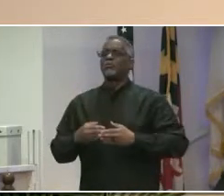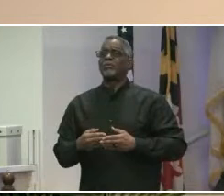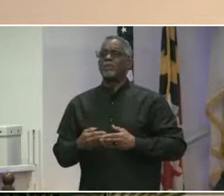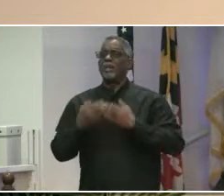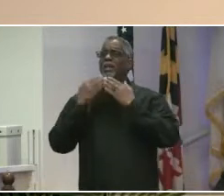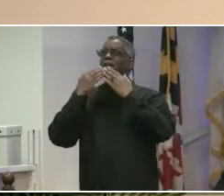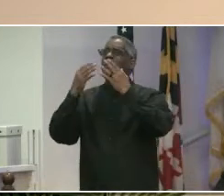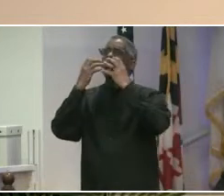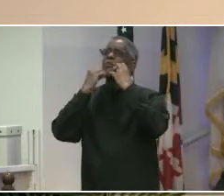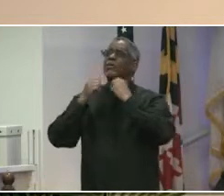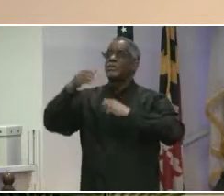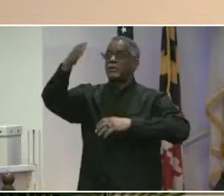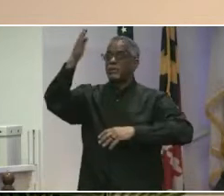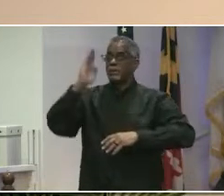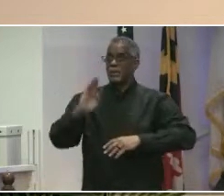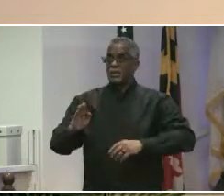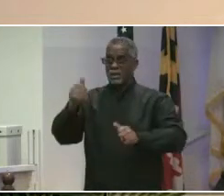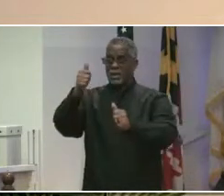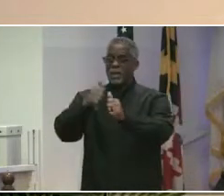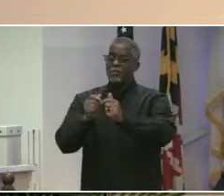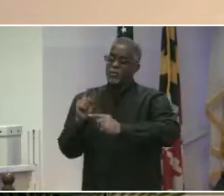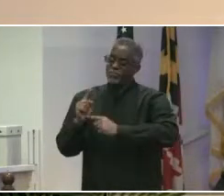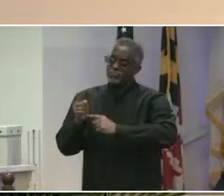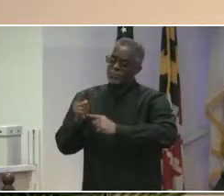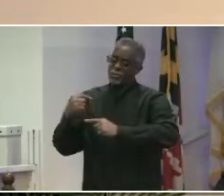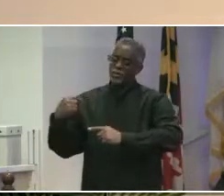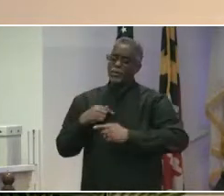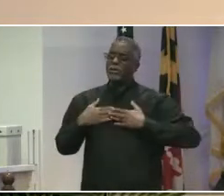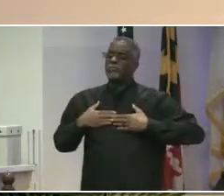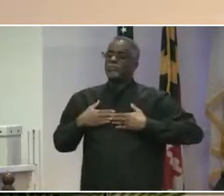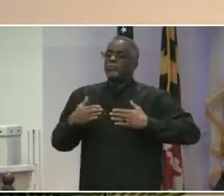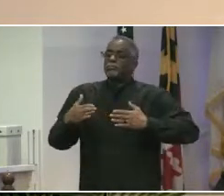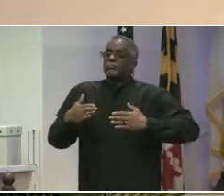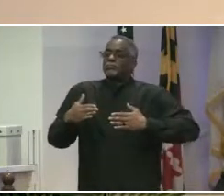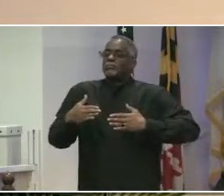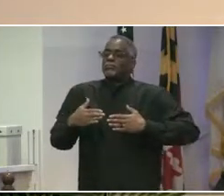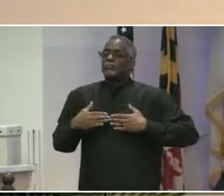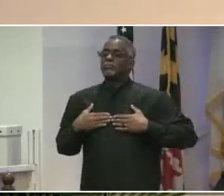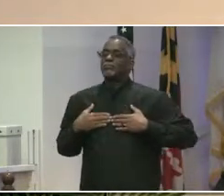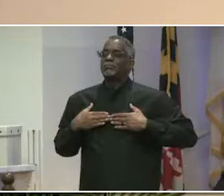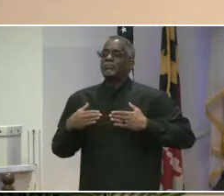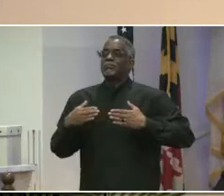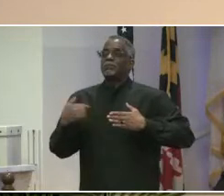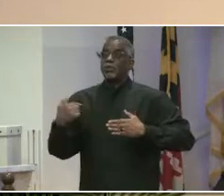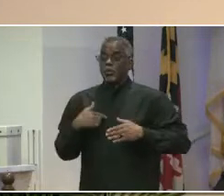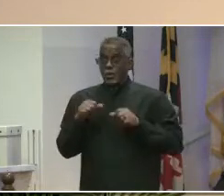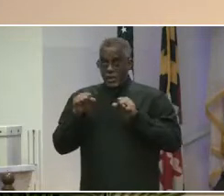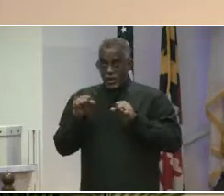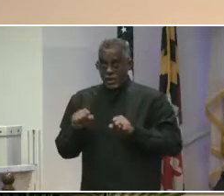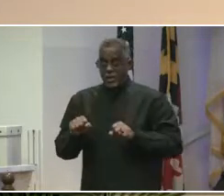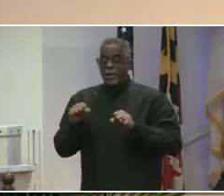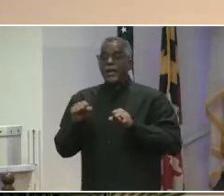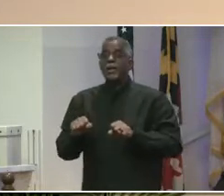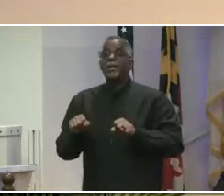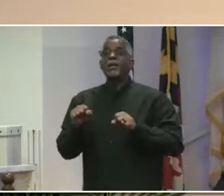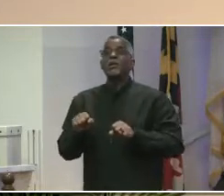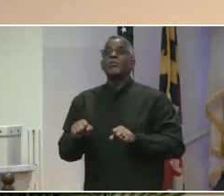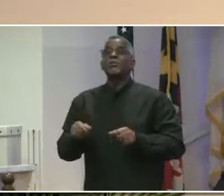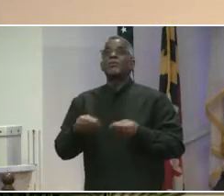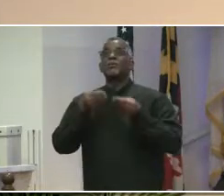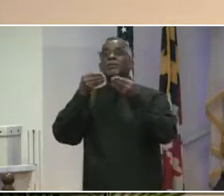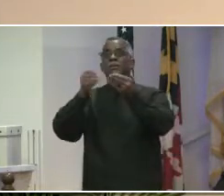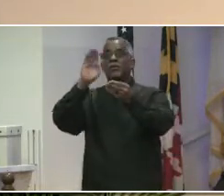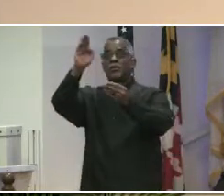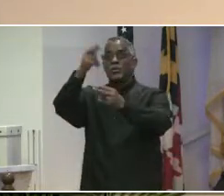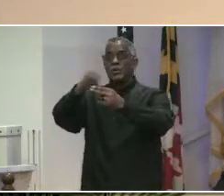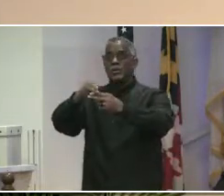Thank you, dear God, because every moment that we breathe, God, we are able. Jesus. We are able, God, to give your name